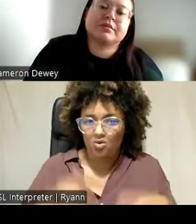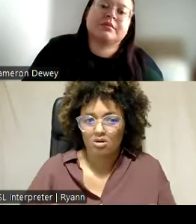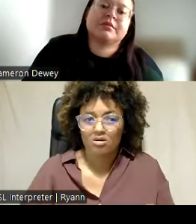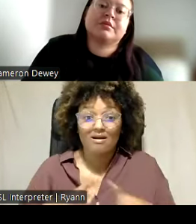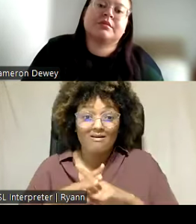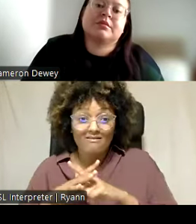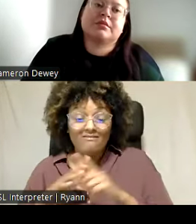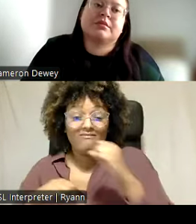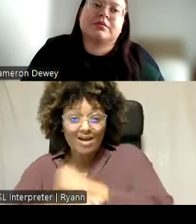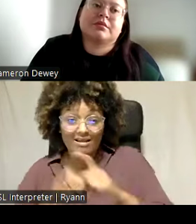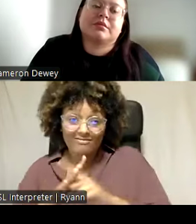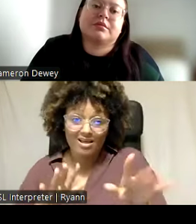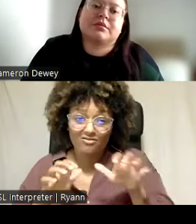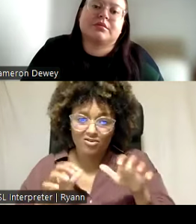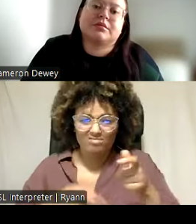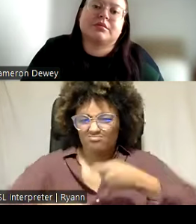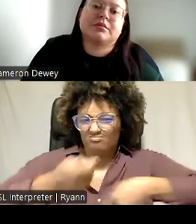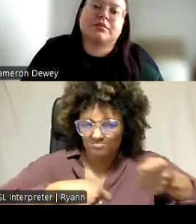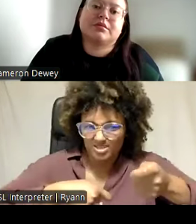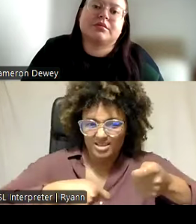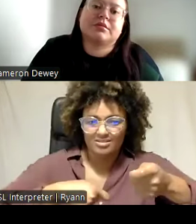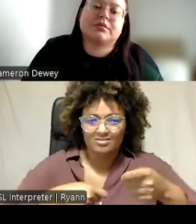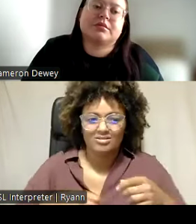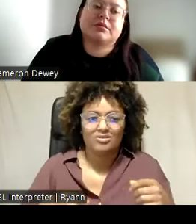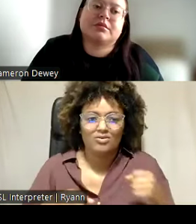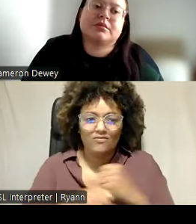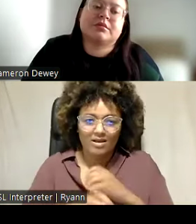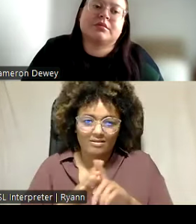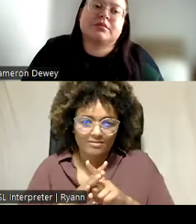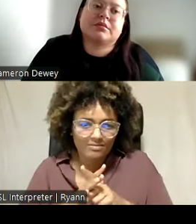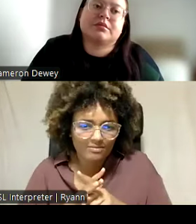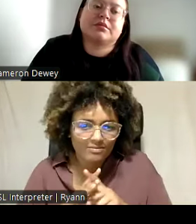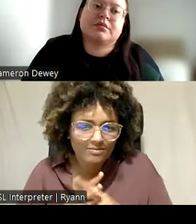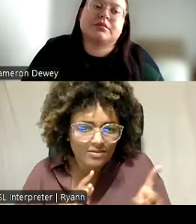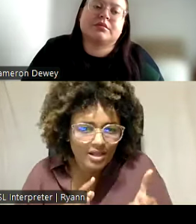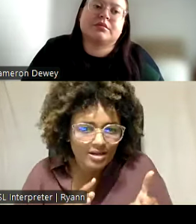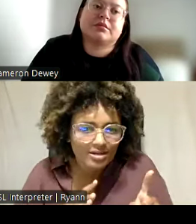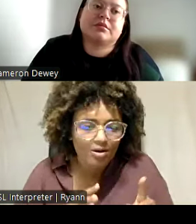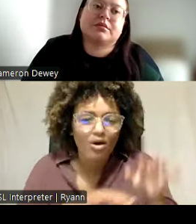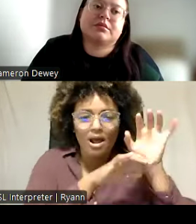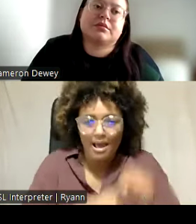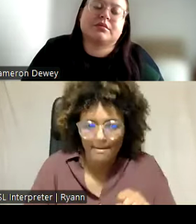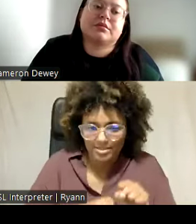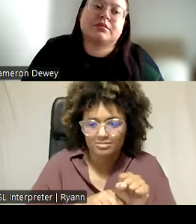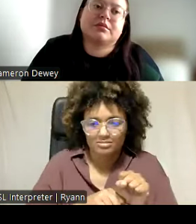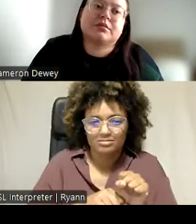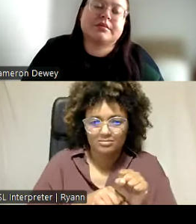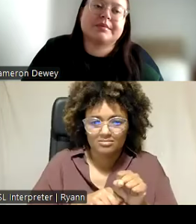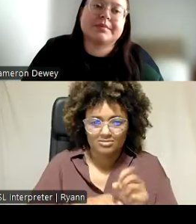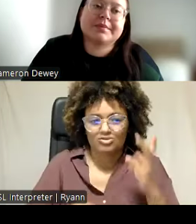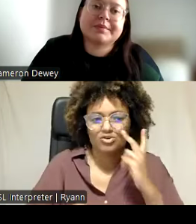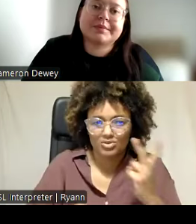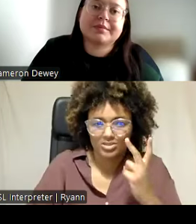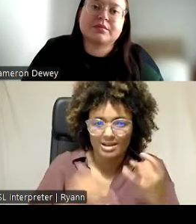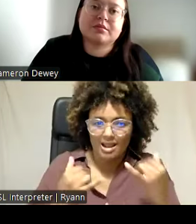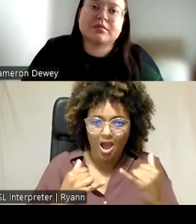reflexes. So you guys can see on this slide in particular that the terminology in bold, survival mode, habits, reflexes, those